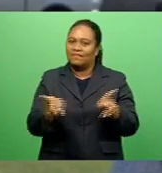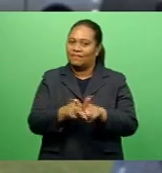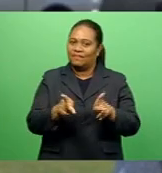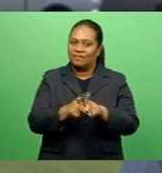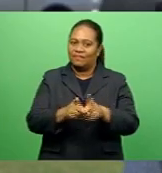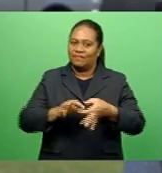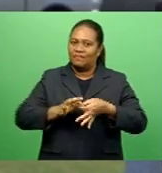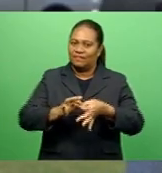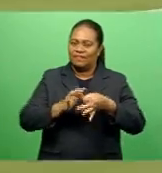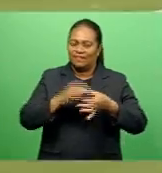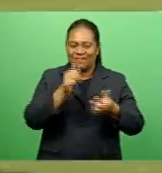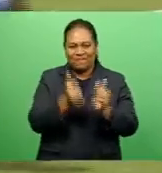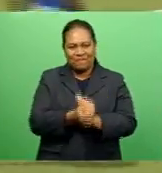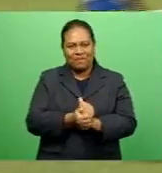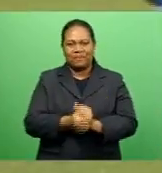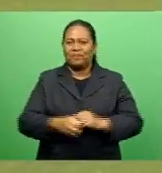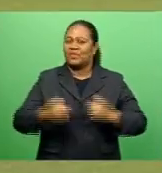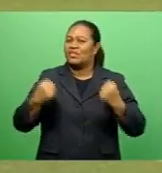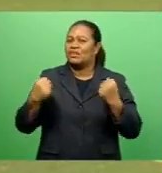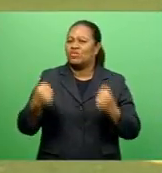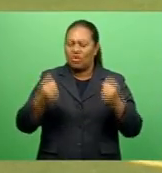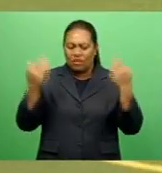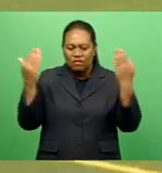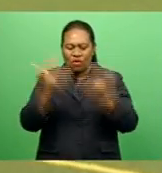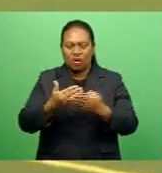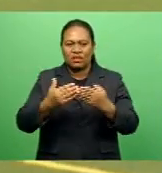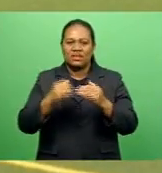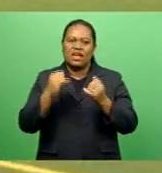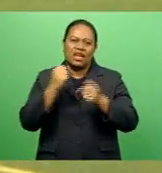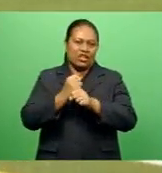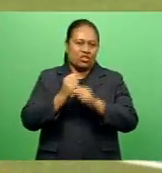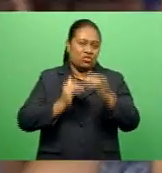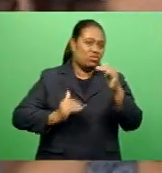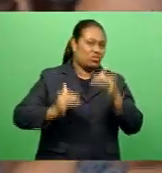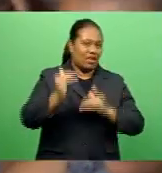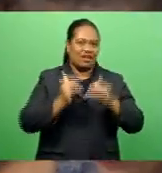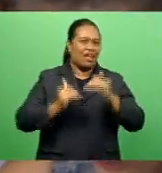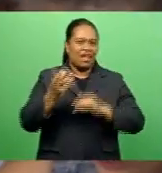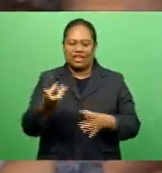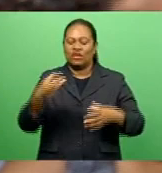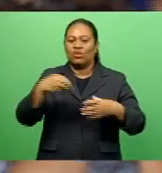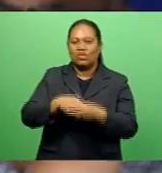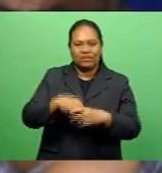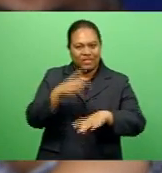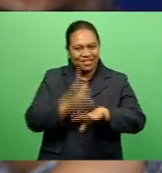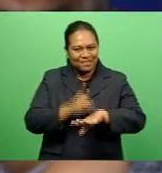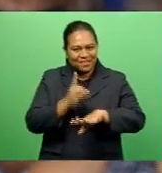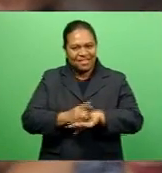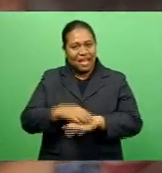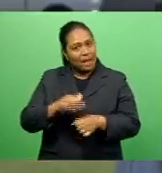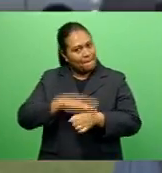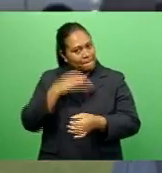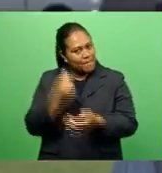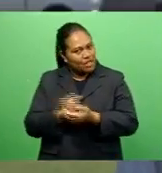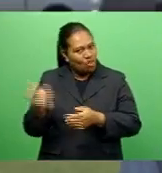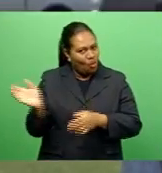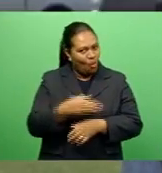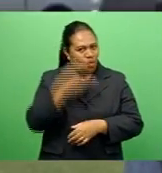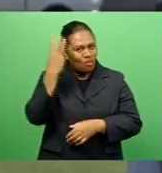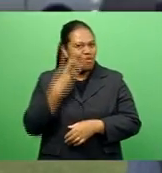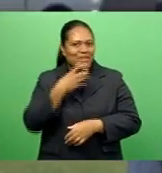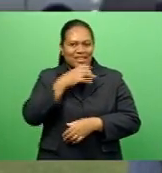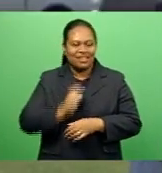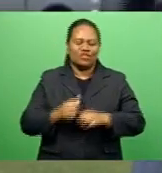Fiji with a strong focus on gender and disability inclusion, ensuring that women and girls